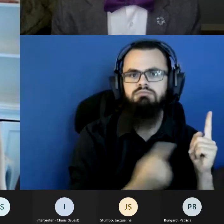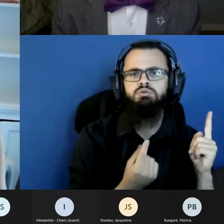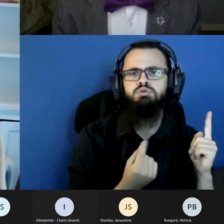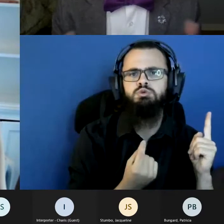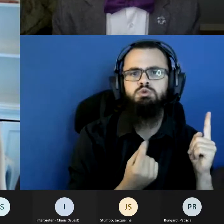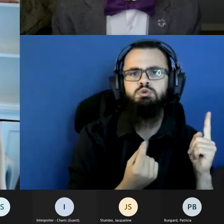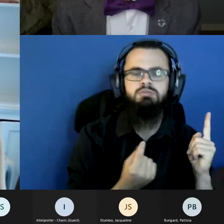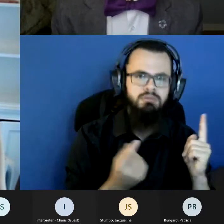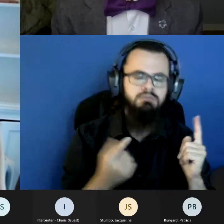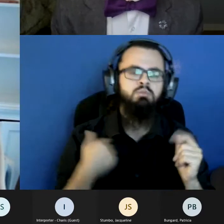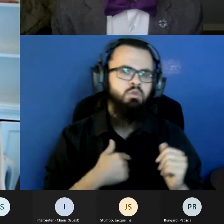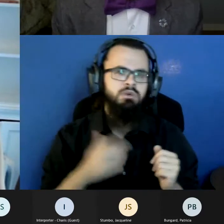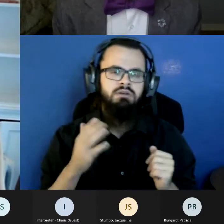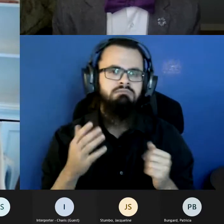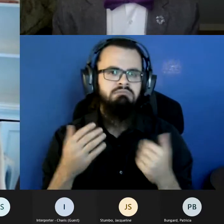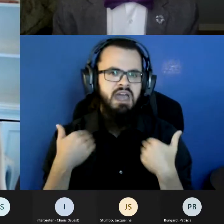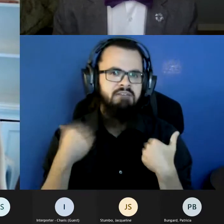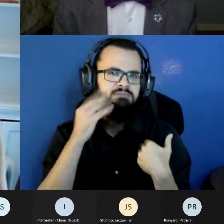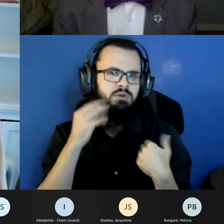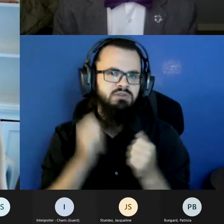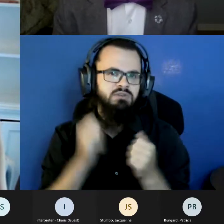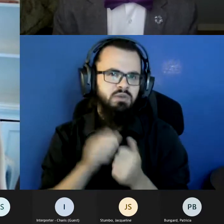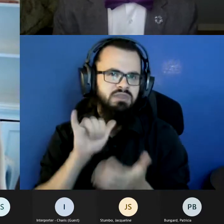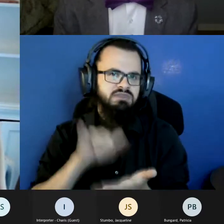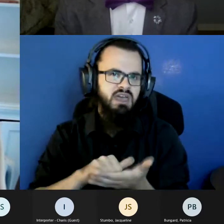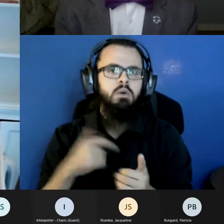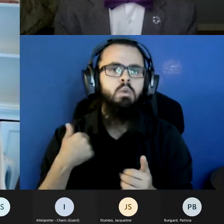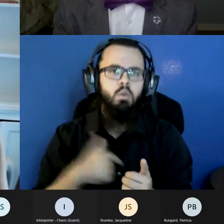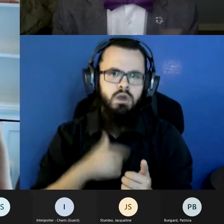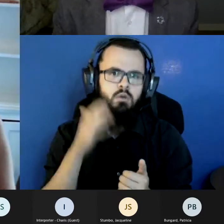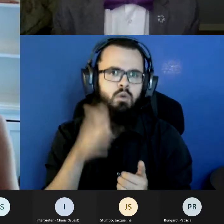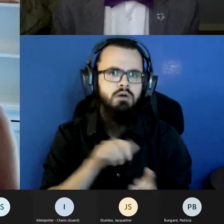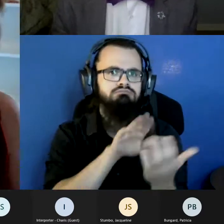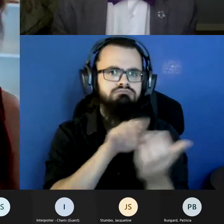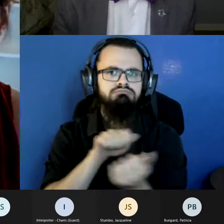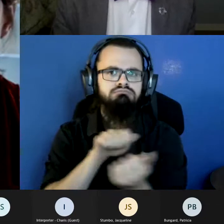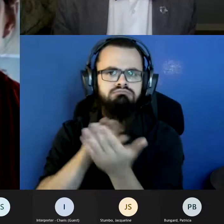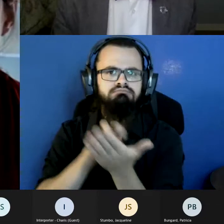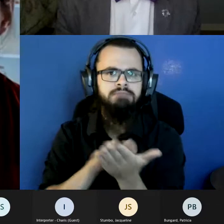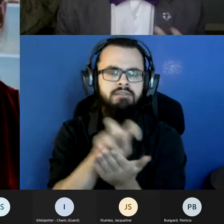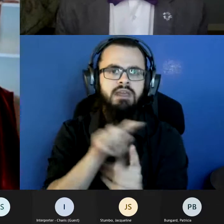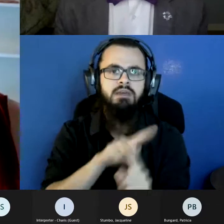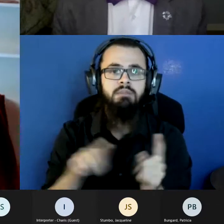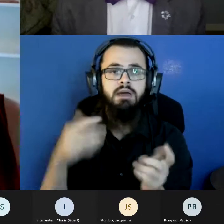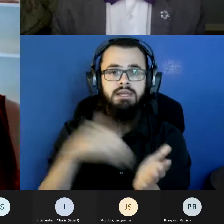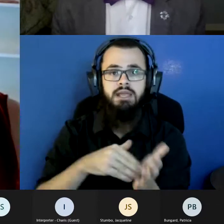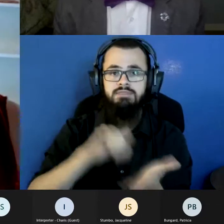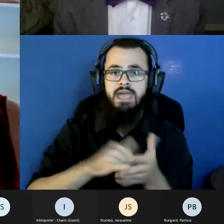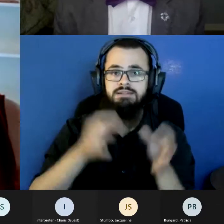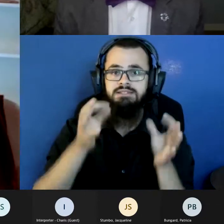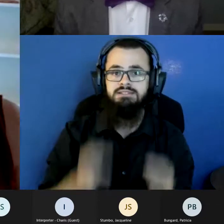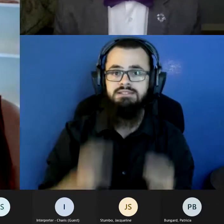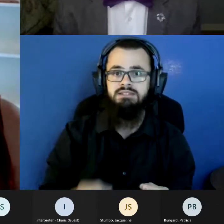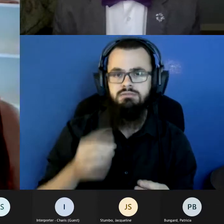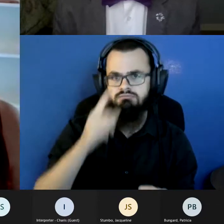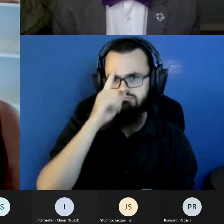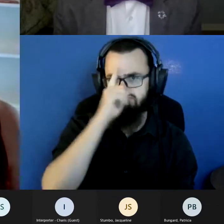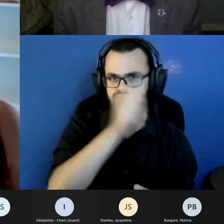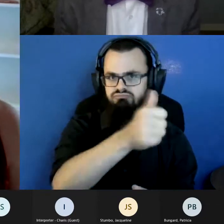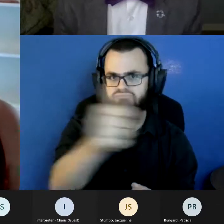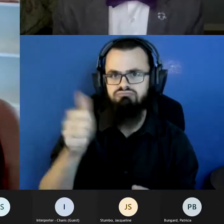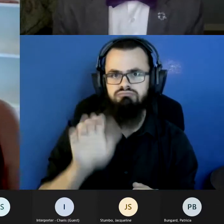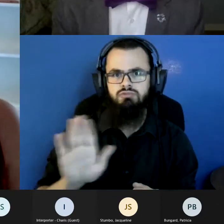navigate. Truly, that is a case-by-case determination that the faculty member is going to identify